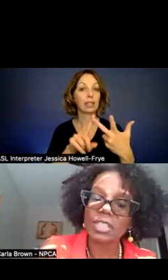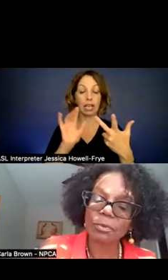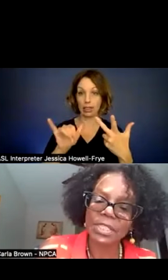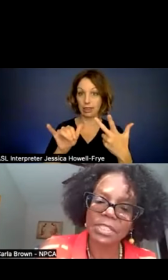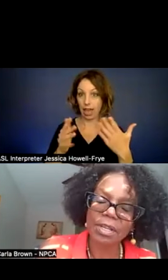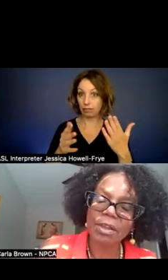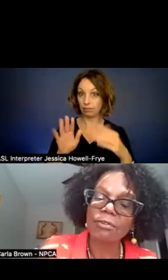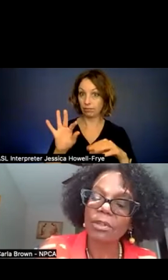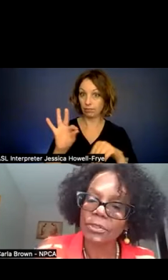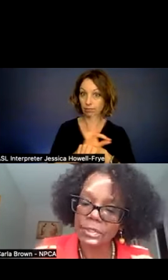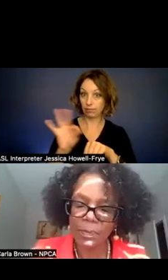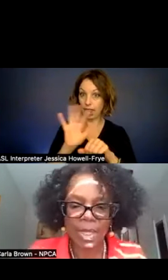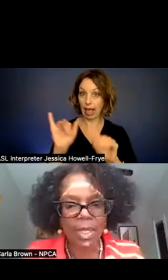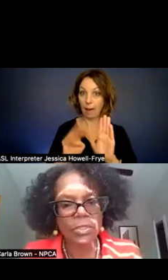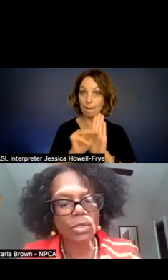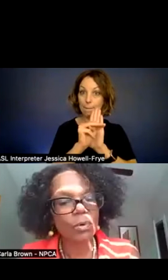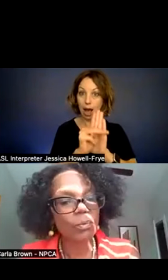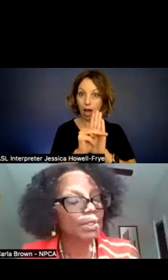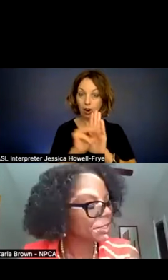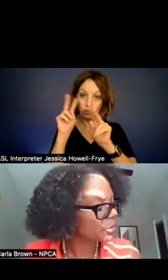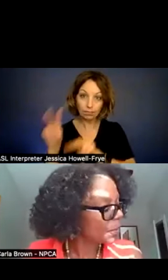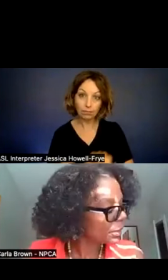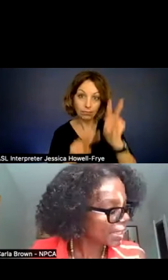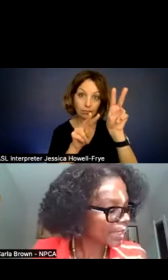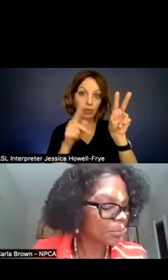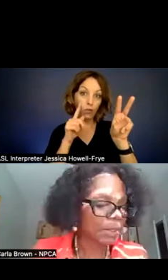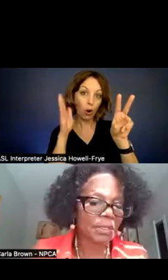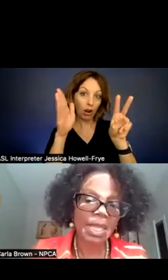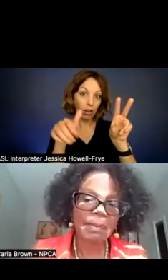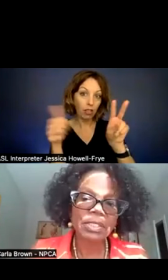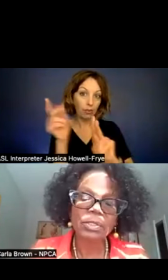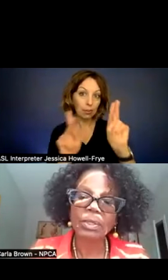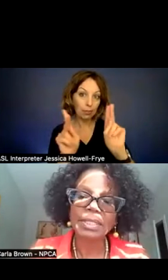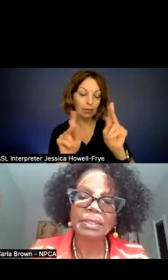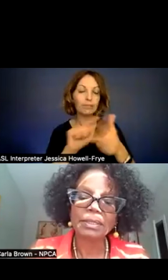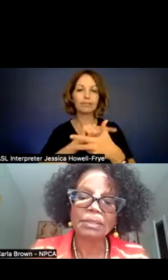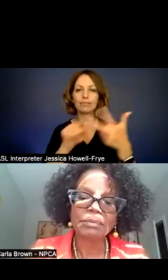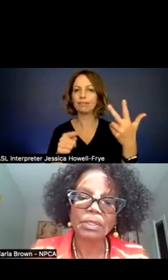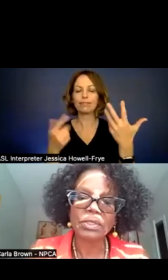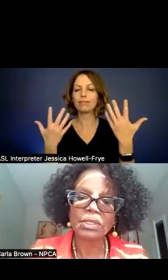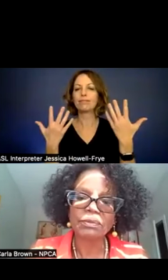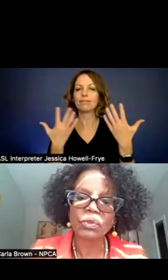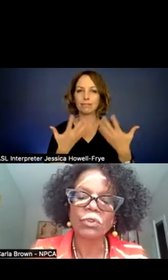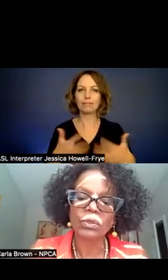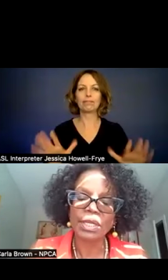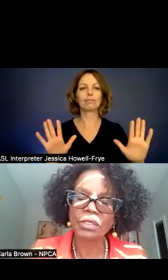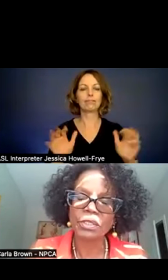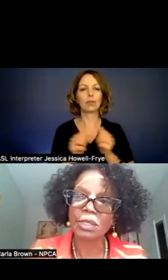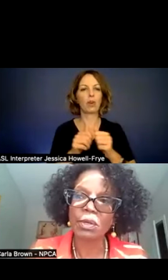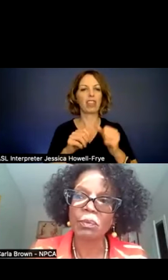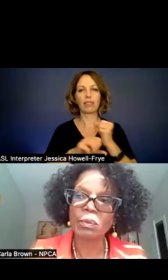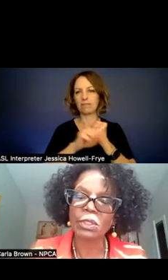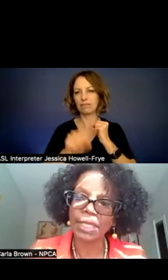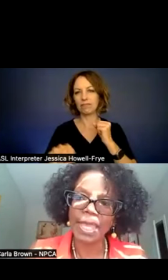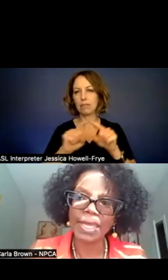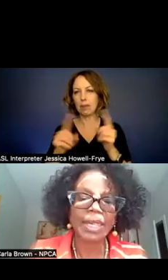or inspiration for others? I do not want to take up a lot of time. I just would like to, you know, just for you to understand